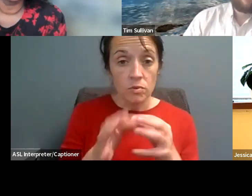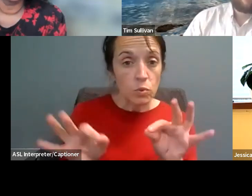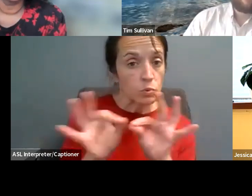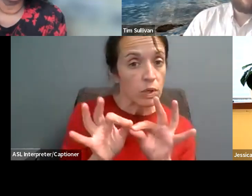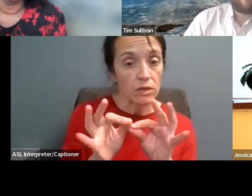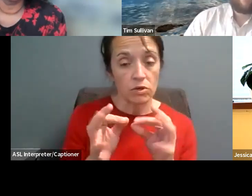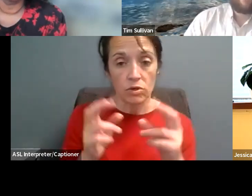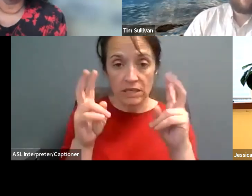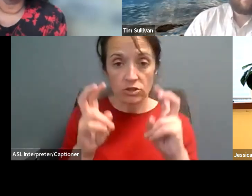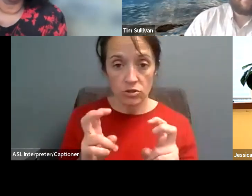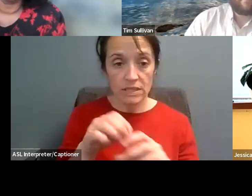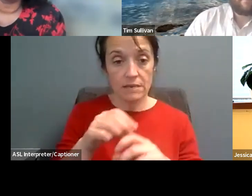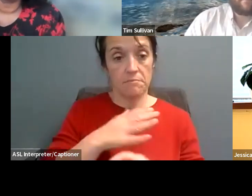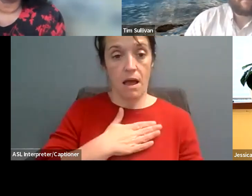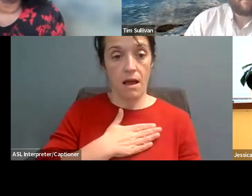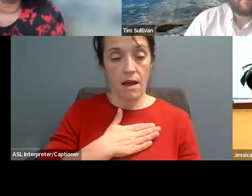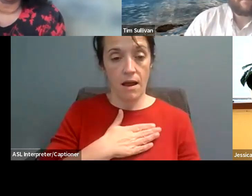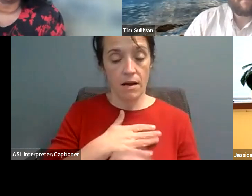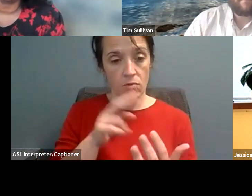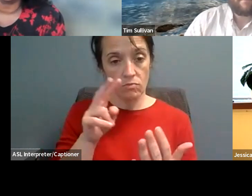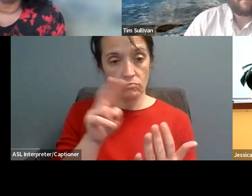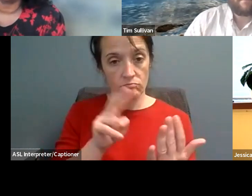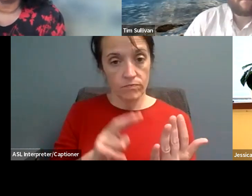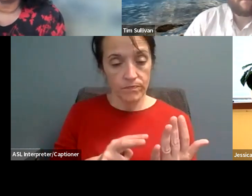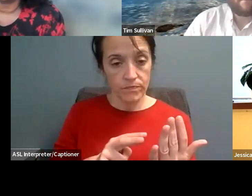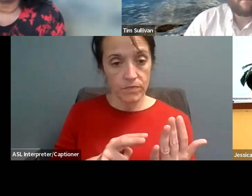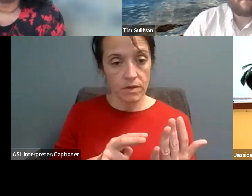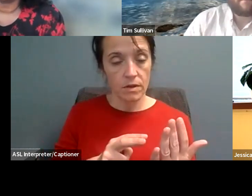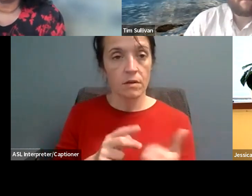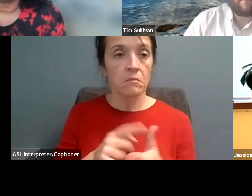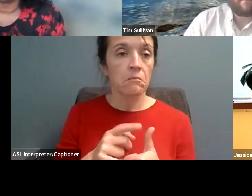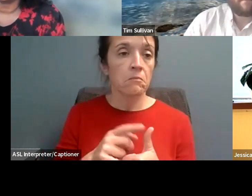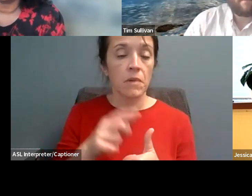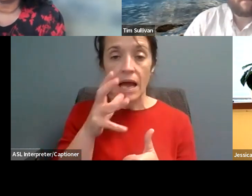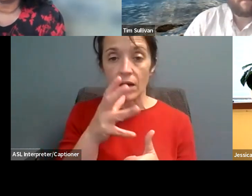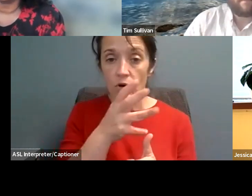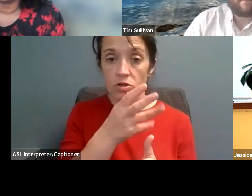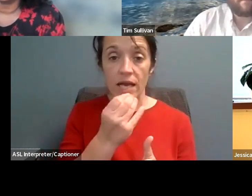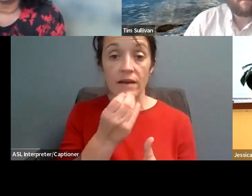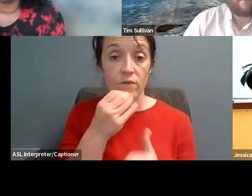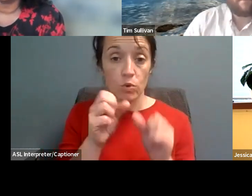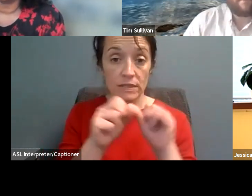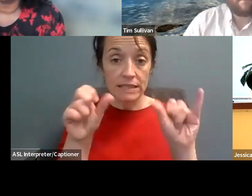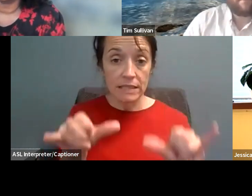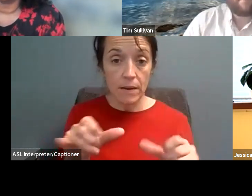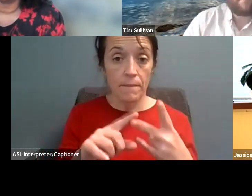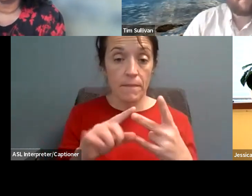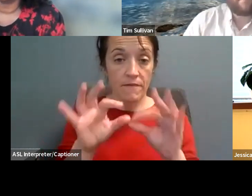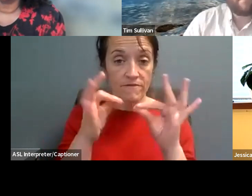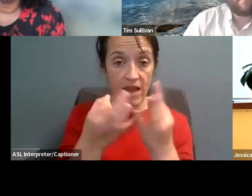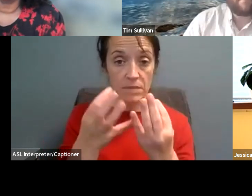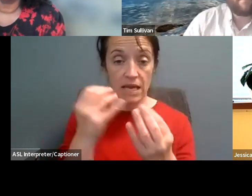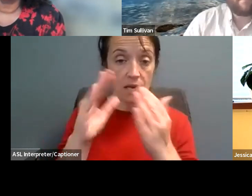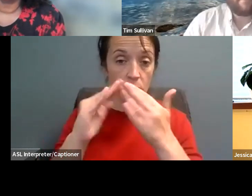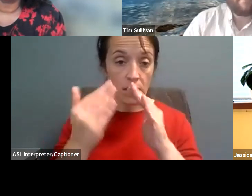in the plan of work that I reviewed. And these included things like agricultural and food systems, family and